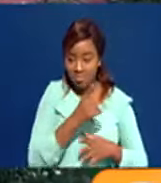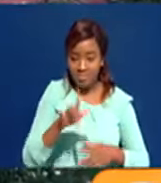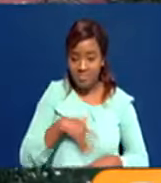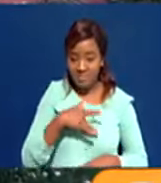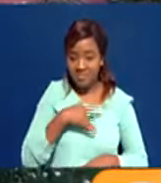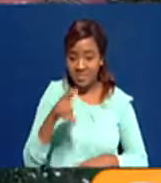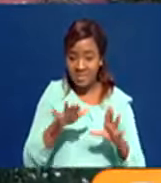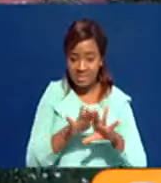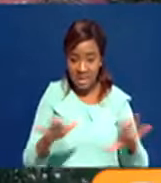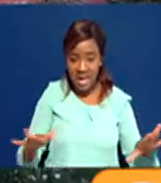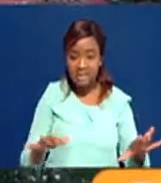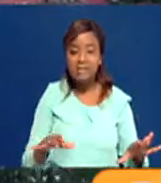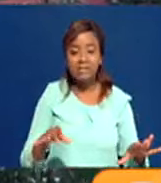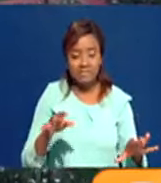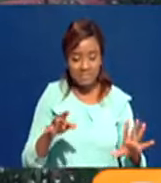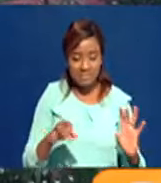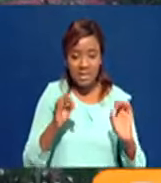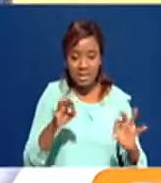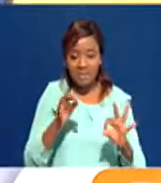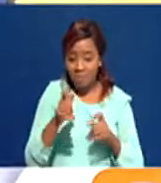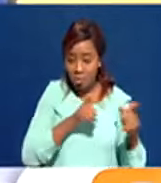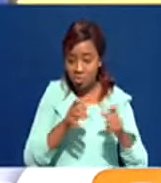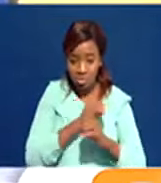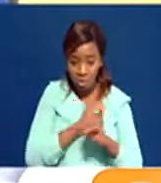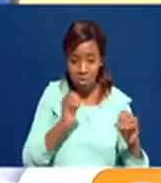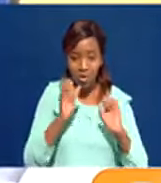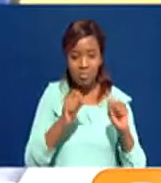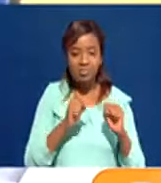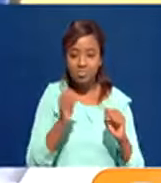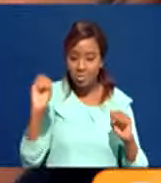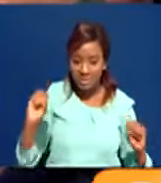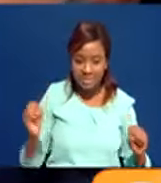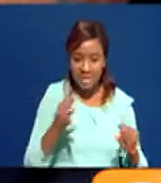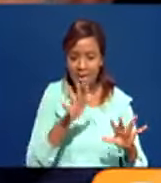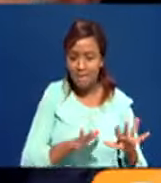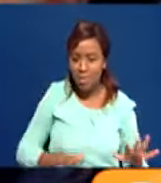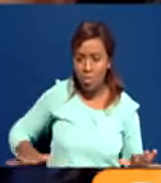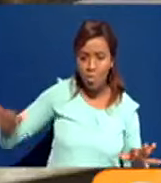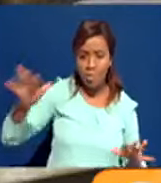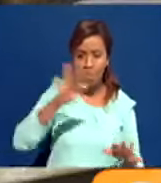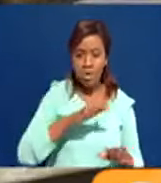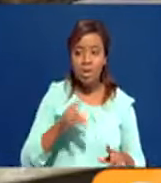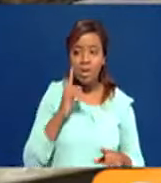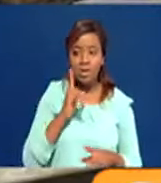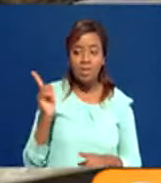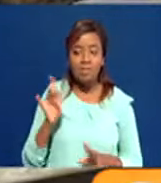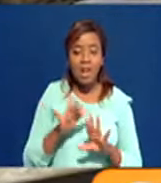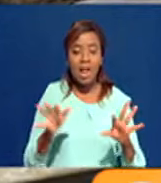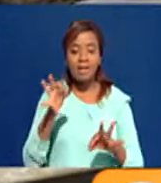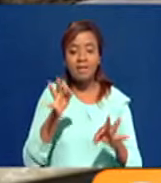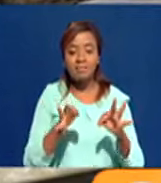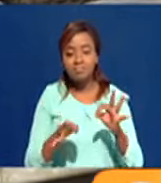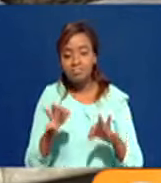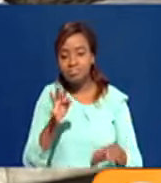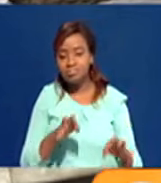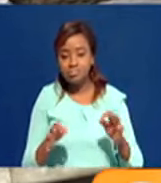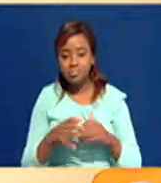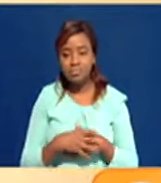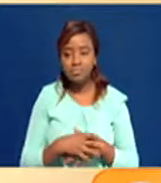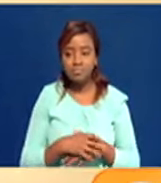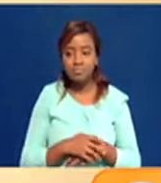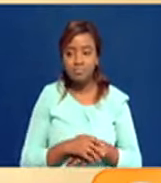big slum if they do not moderate the subdivisions. Rachel Otundo is a land valuer in Kisii. We hold land as a